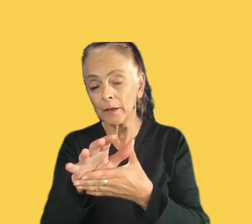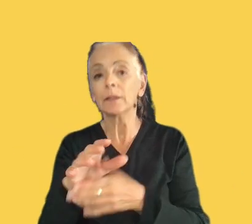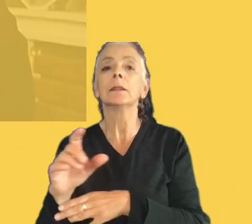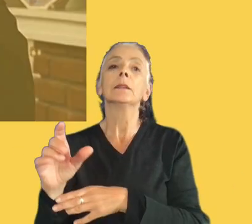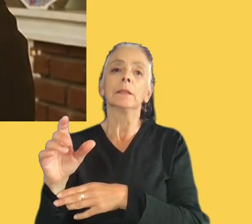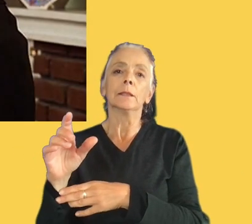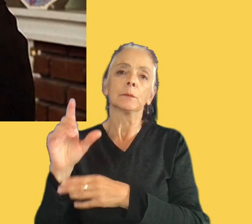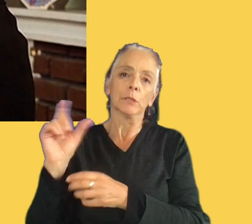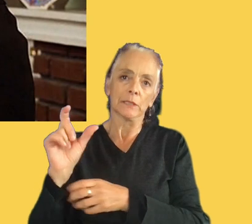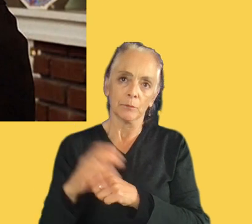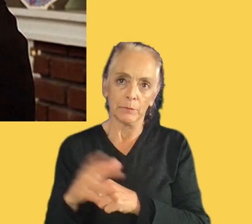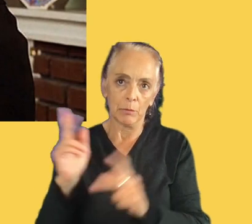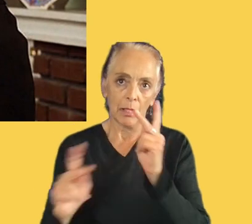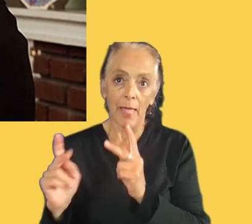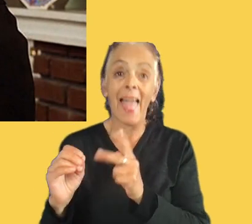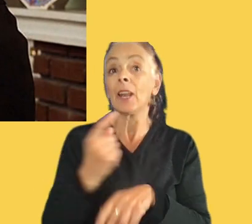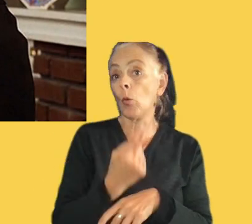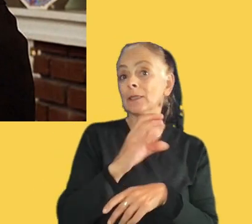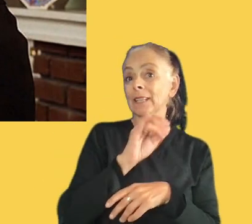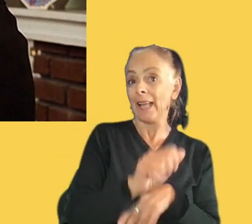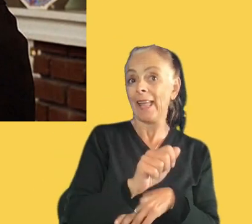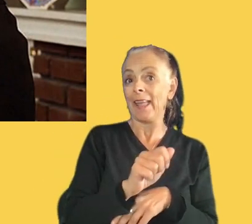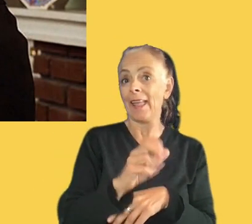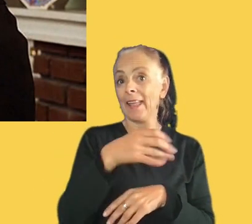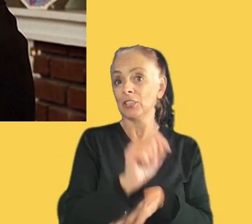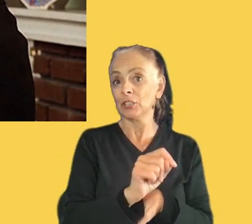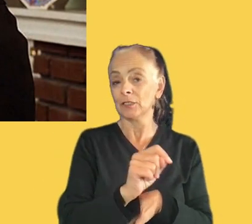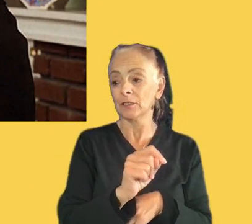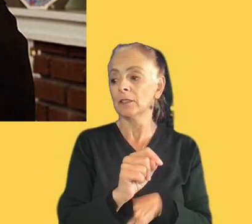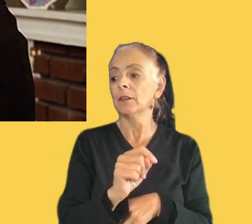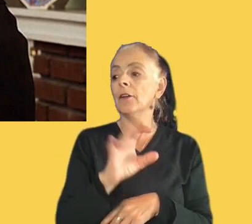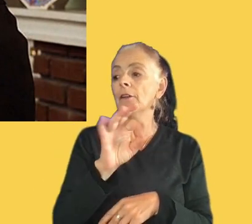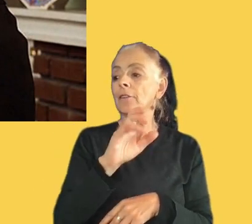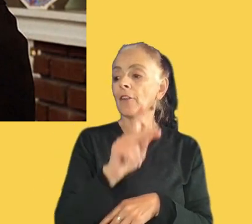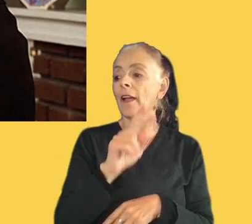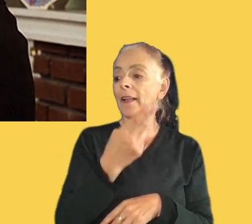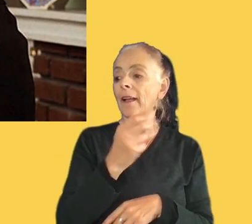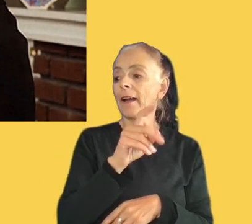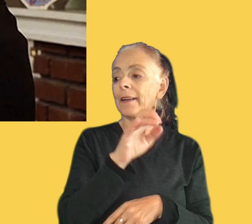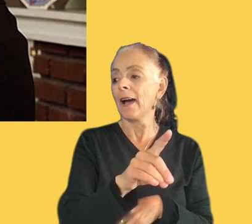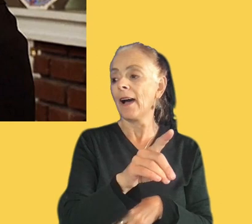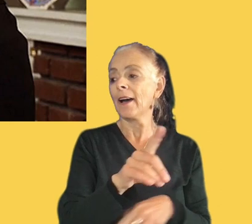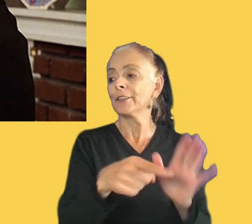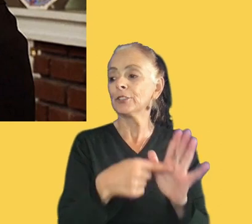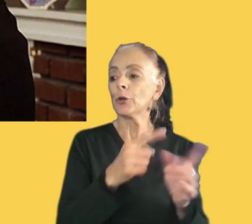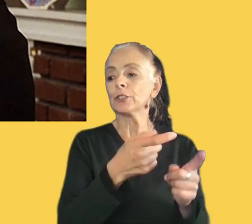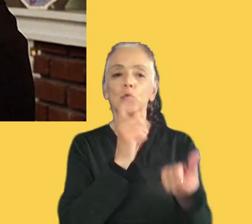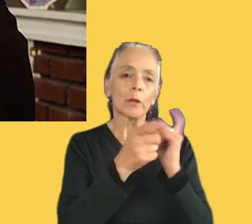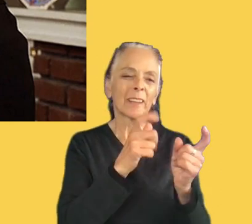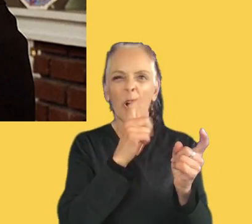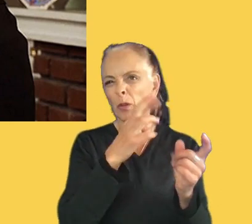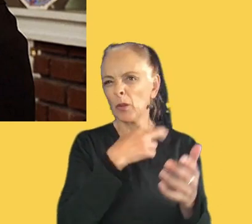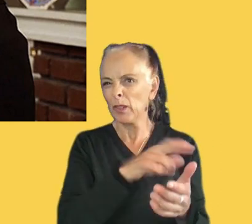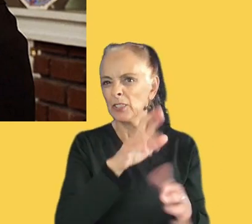agents looking to bring them to justice. Agent Frank Haddad is shown to be drinking and isn't very